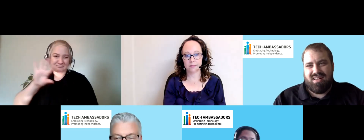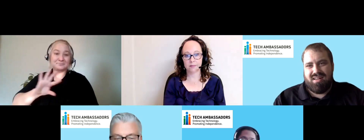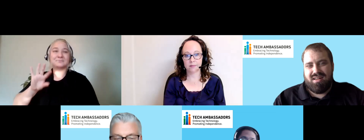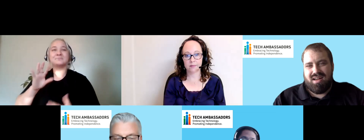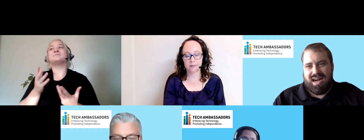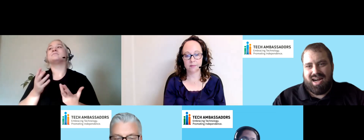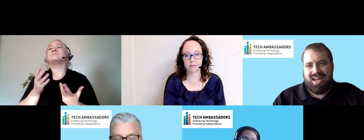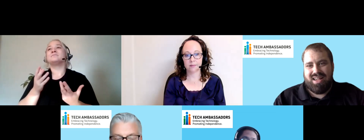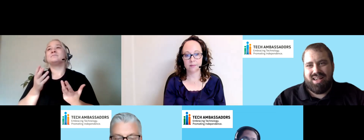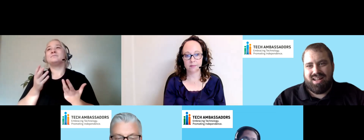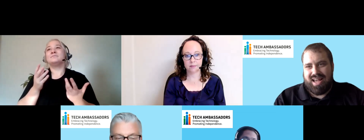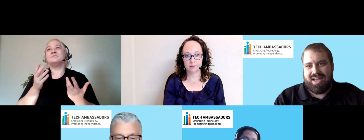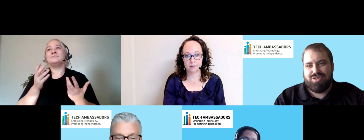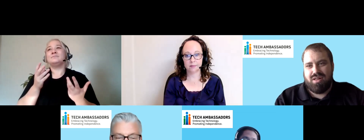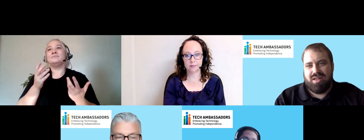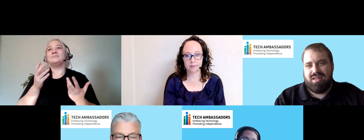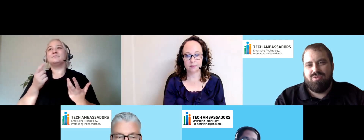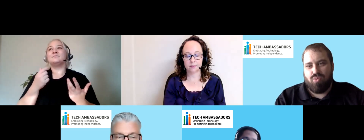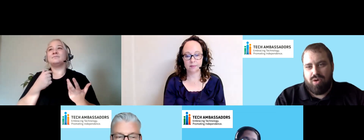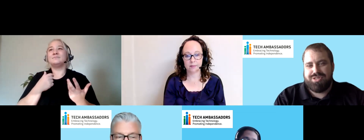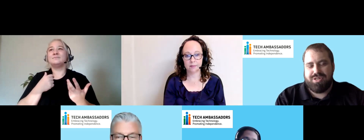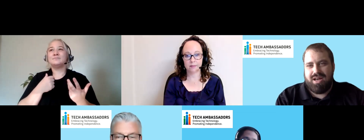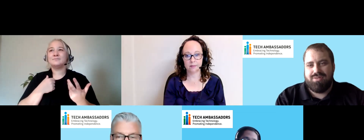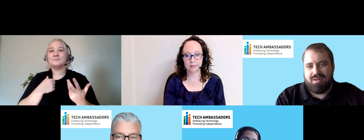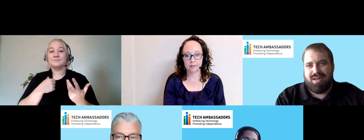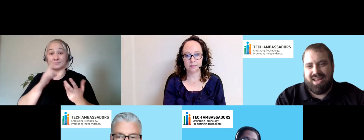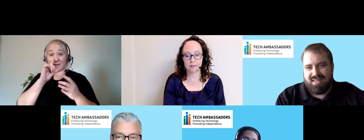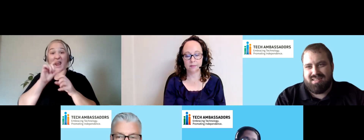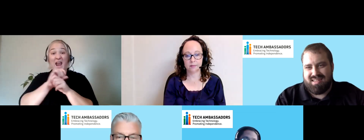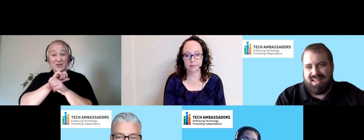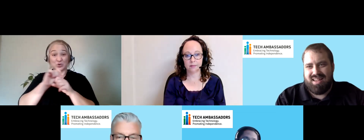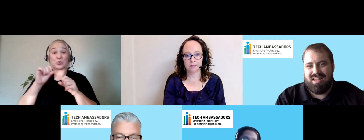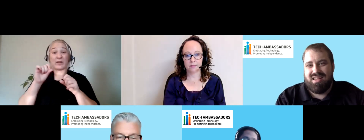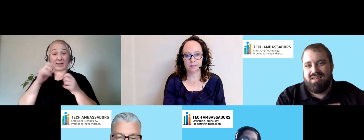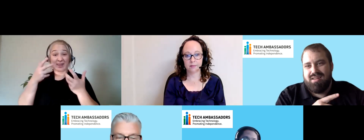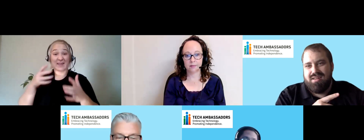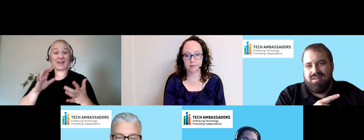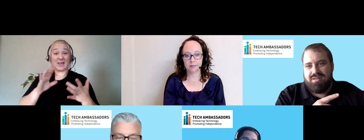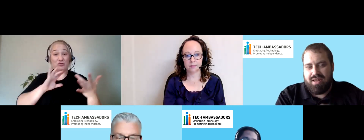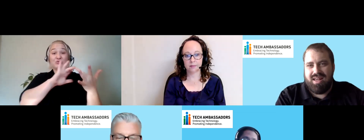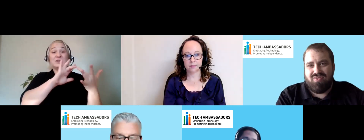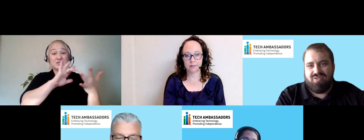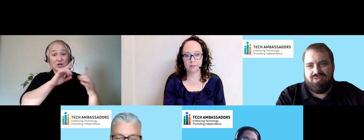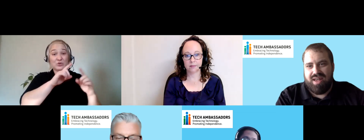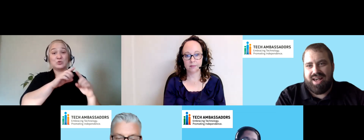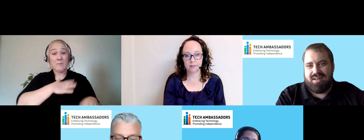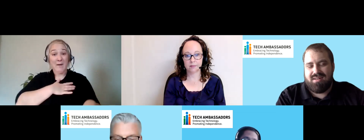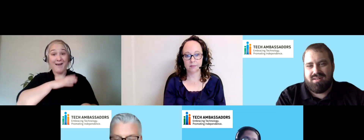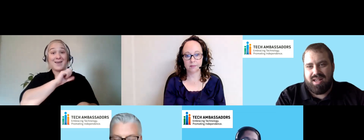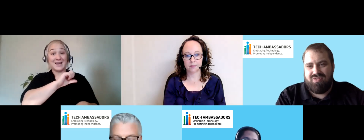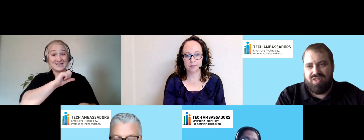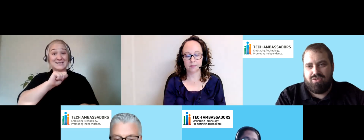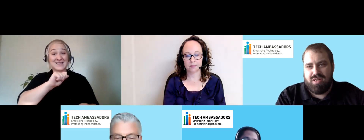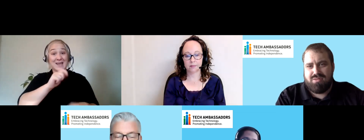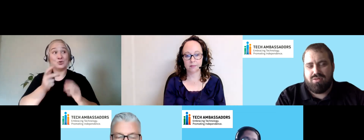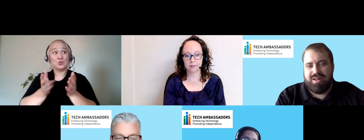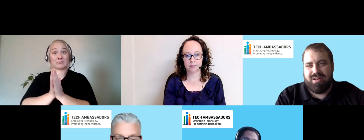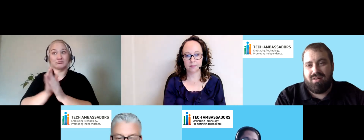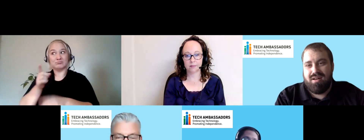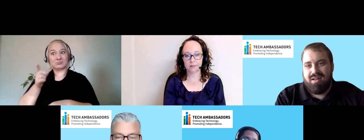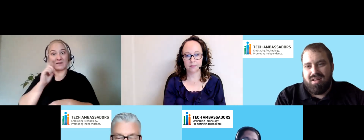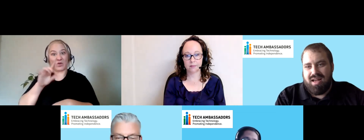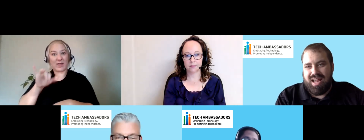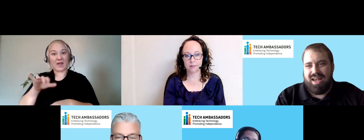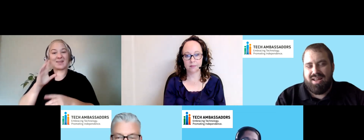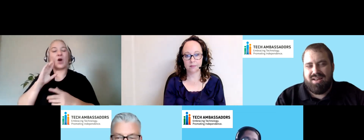and I had actually reached out to my SSA to get the utensil